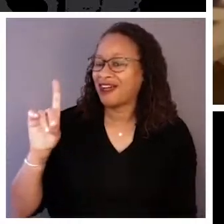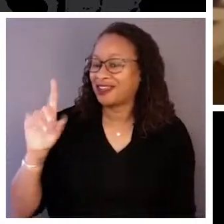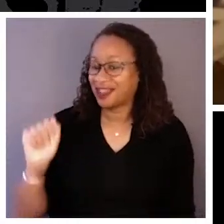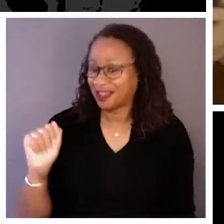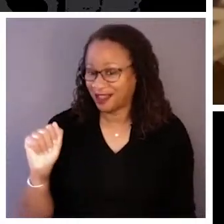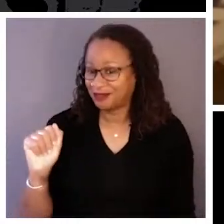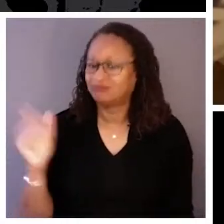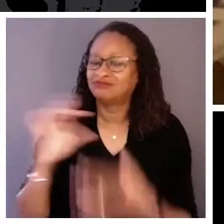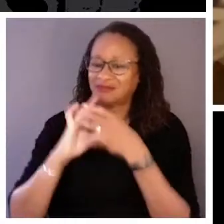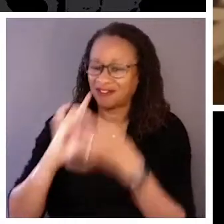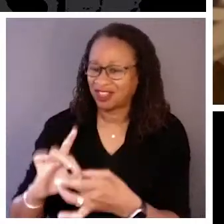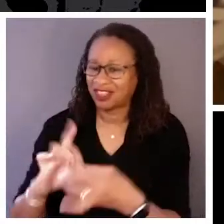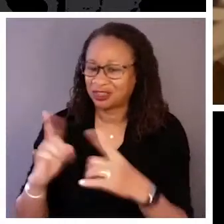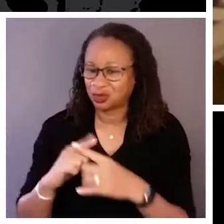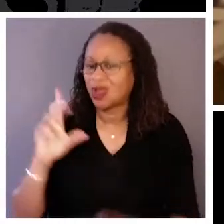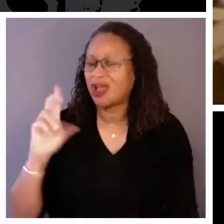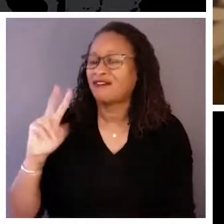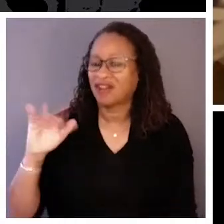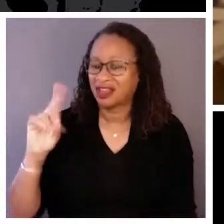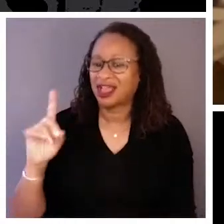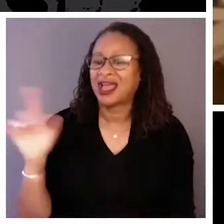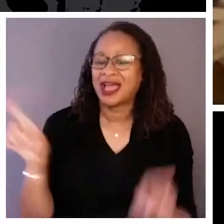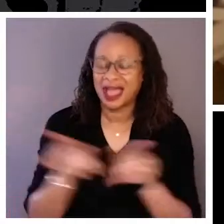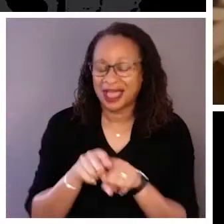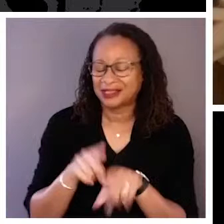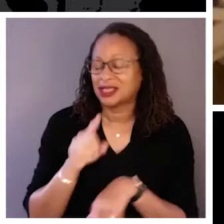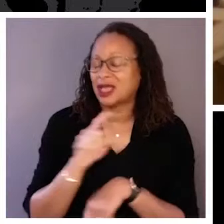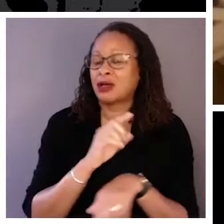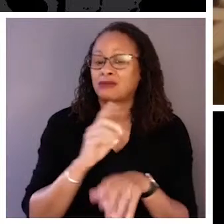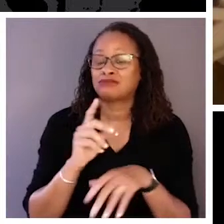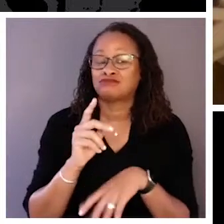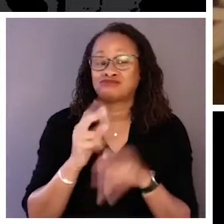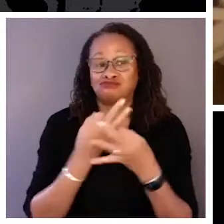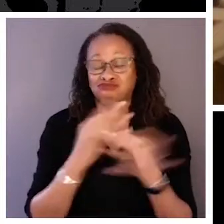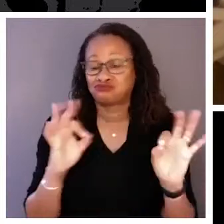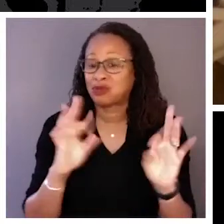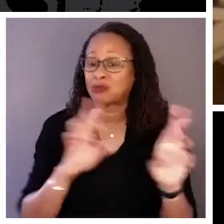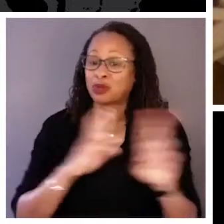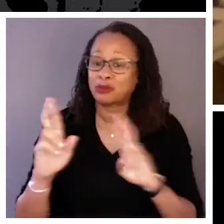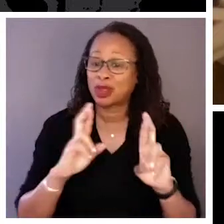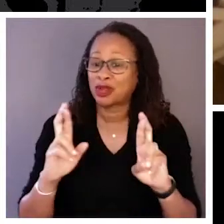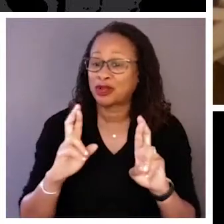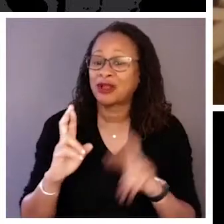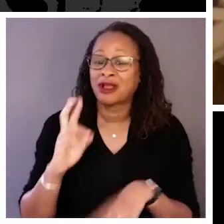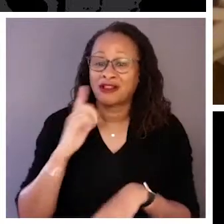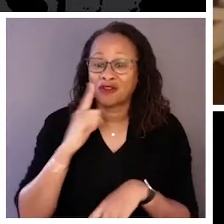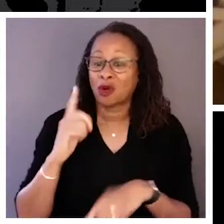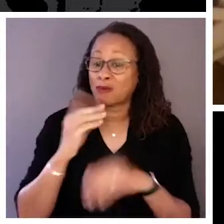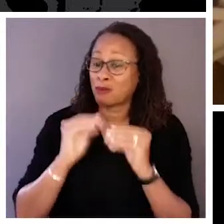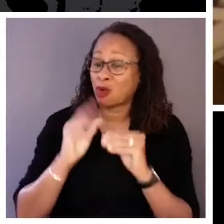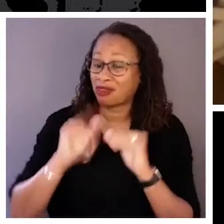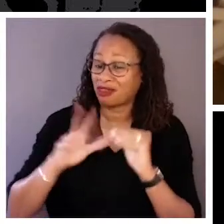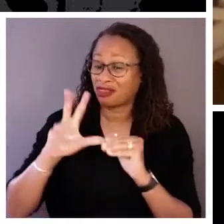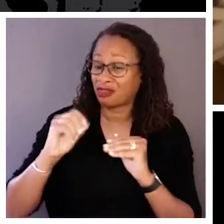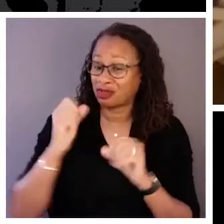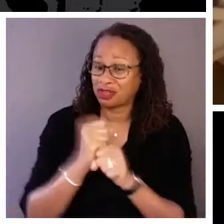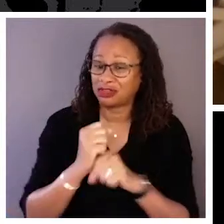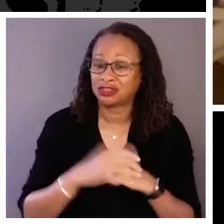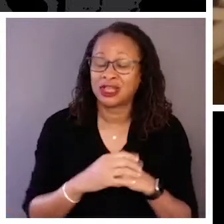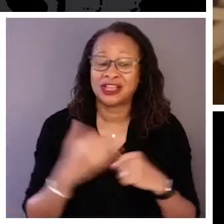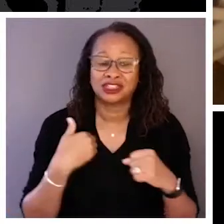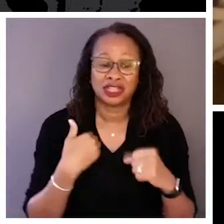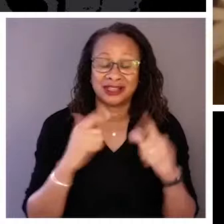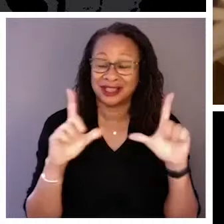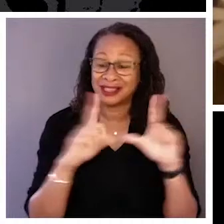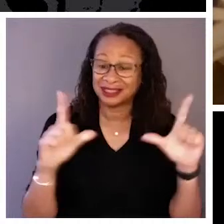VITA as a pro bono preparer and instructor for more than 30 years. Sandra holds licenses in the areas of tax, accounting,